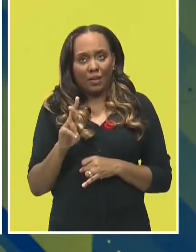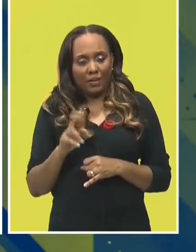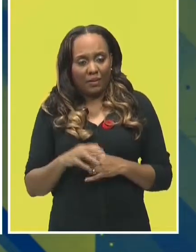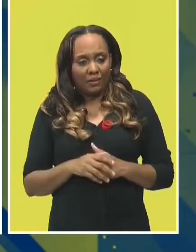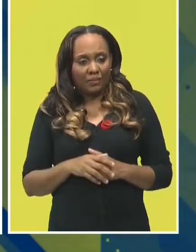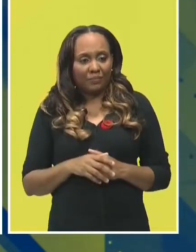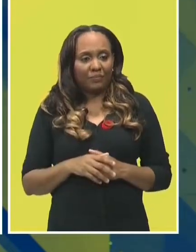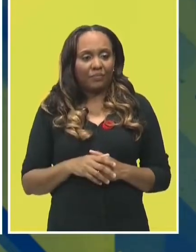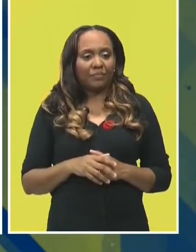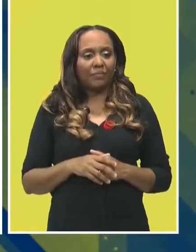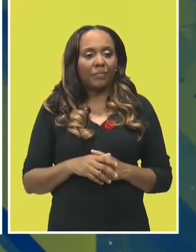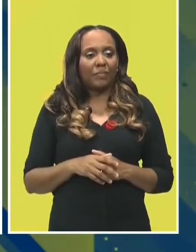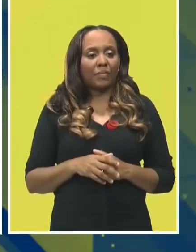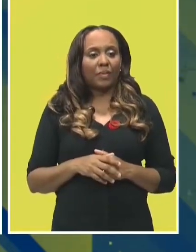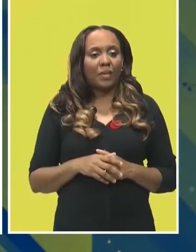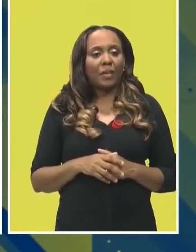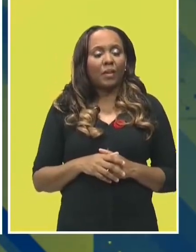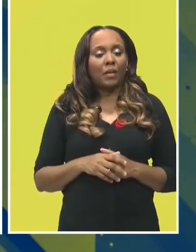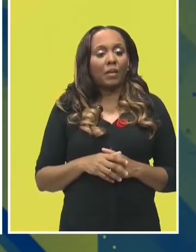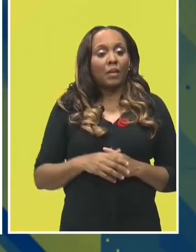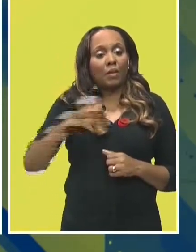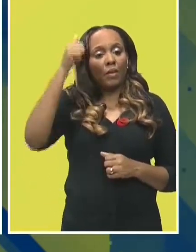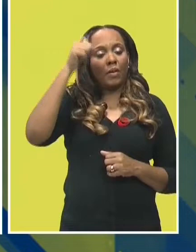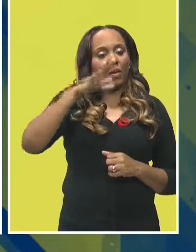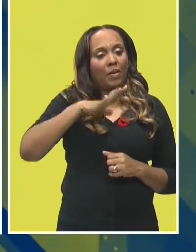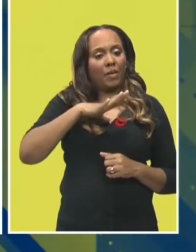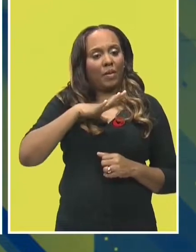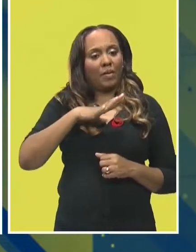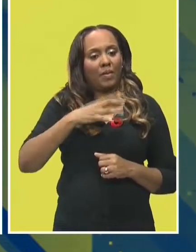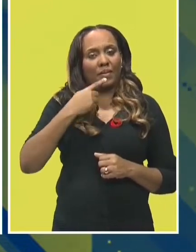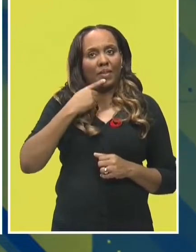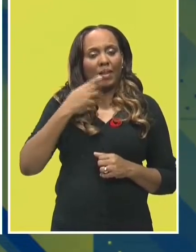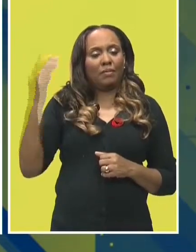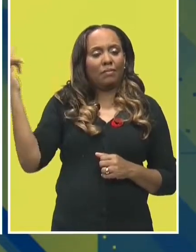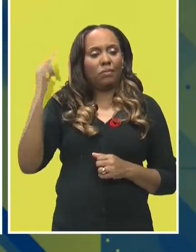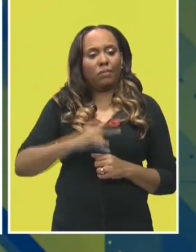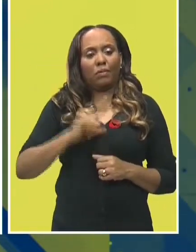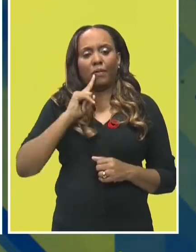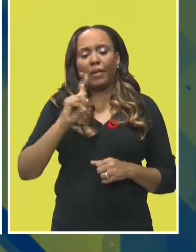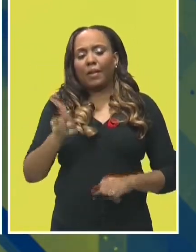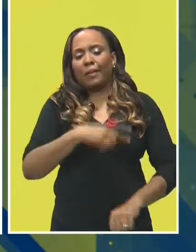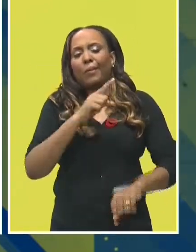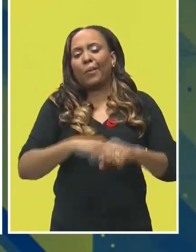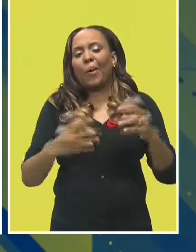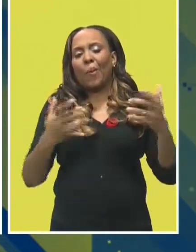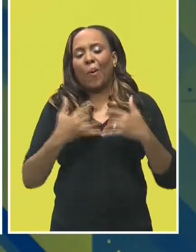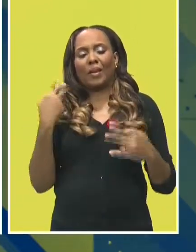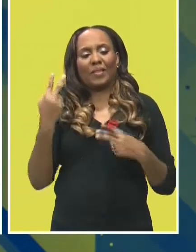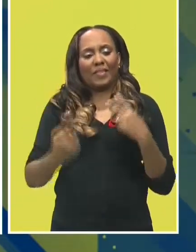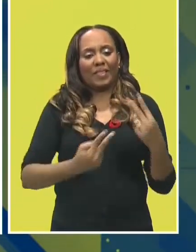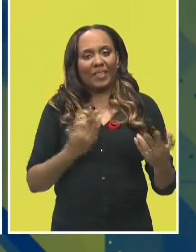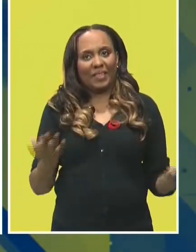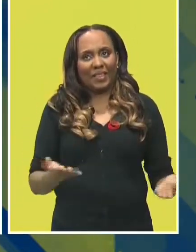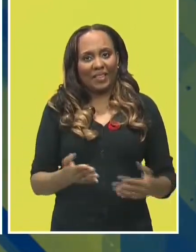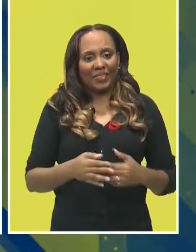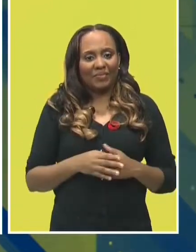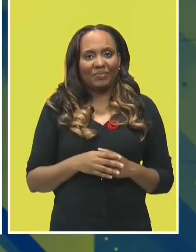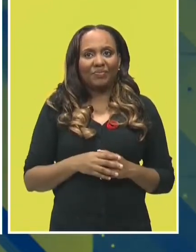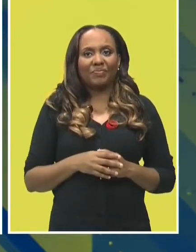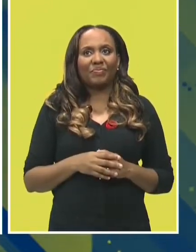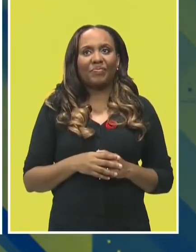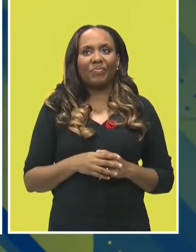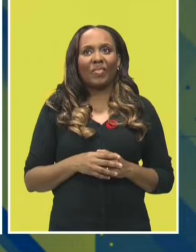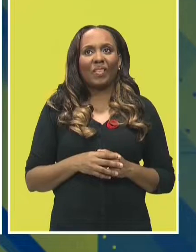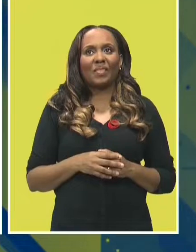well. Paul Bacon played the great man himself. He says the trip to Barbados has been a long time in coming. We've been trying to come